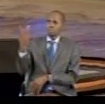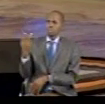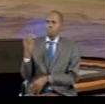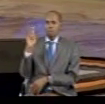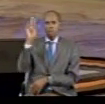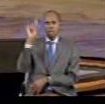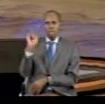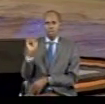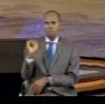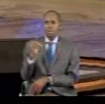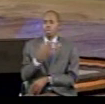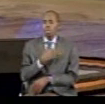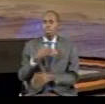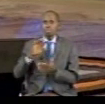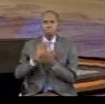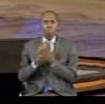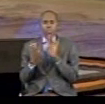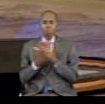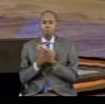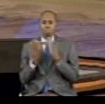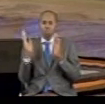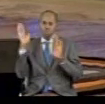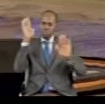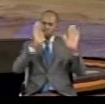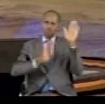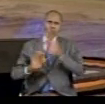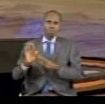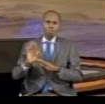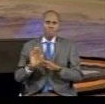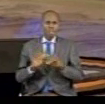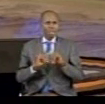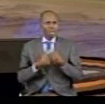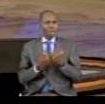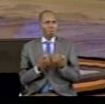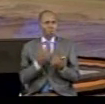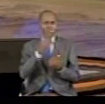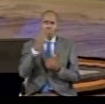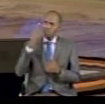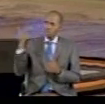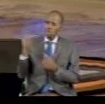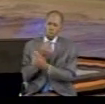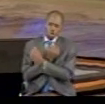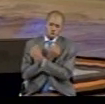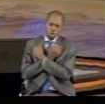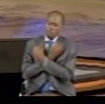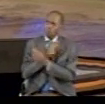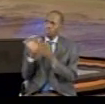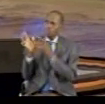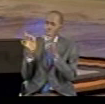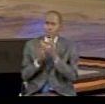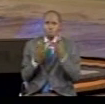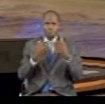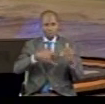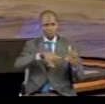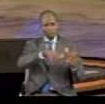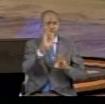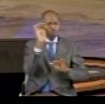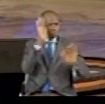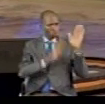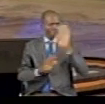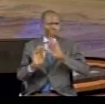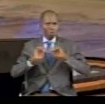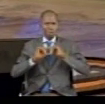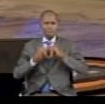saw loving Jesus, and they were troubled. They saw their own Savior, and they